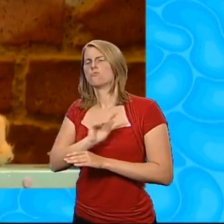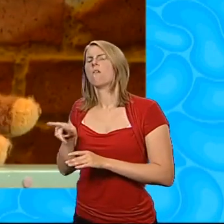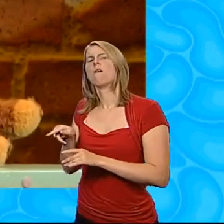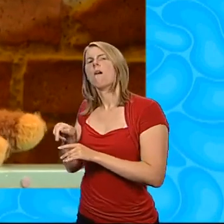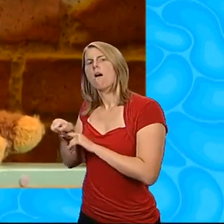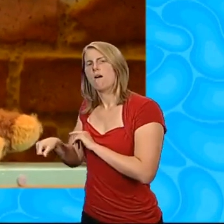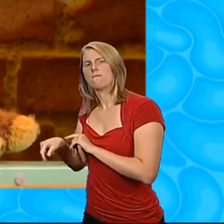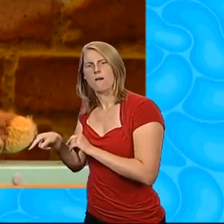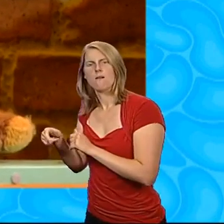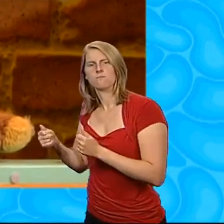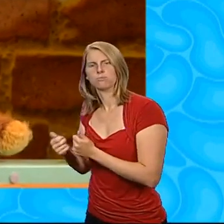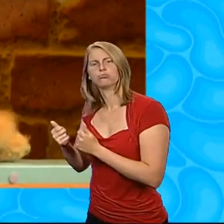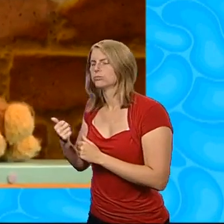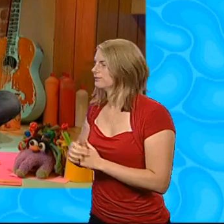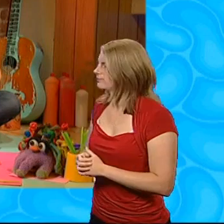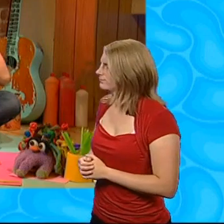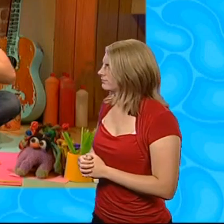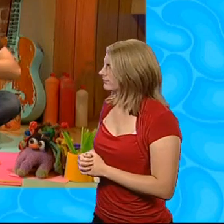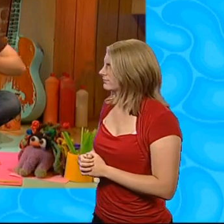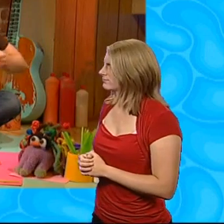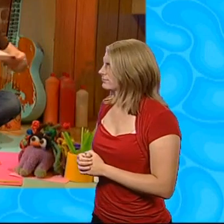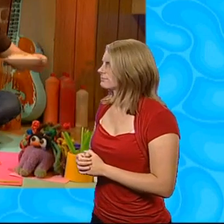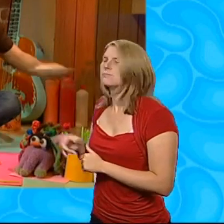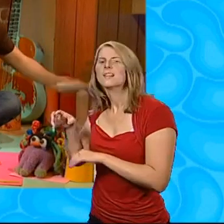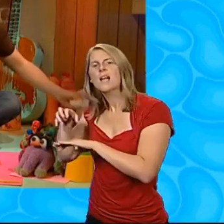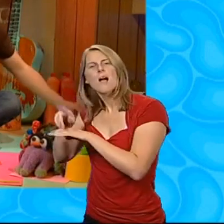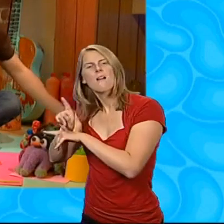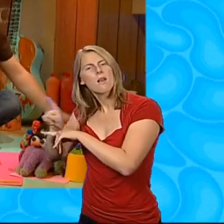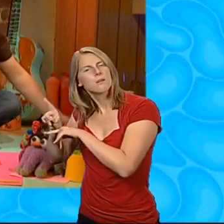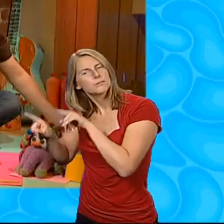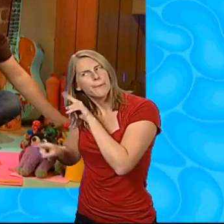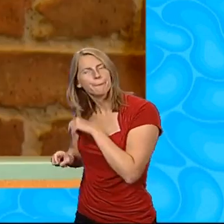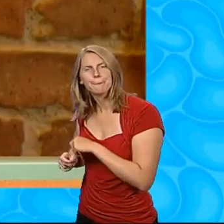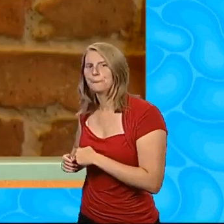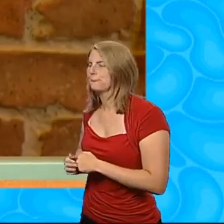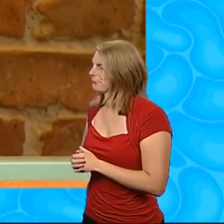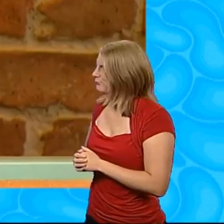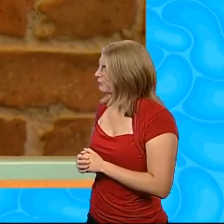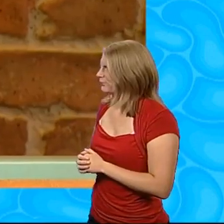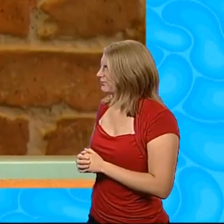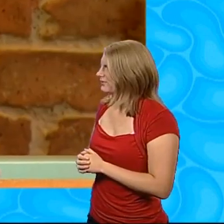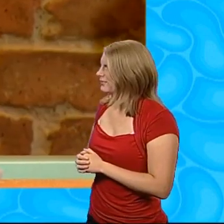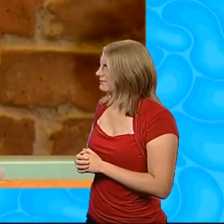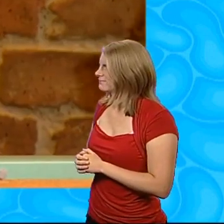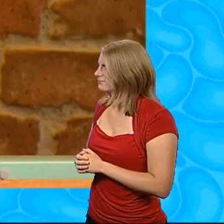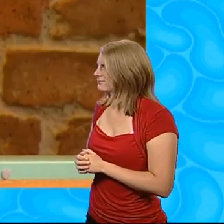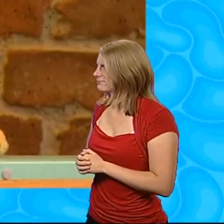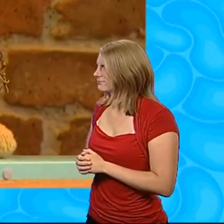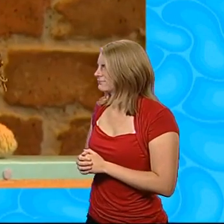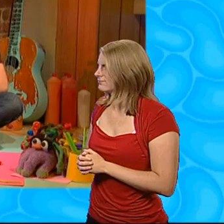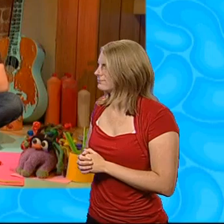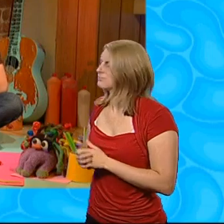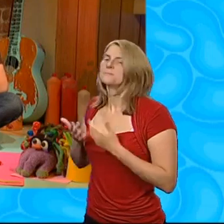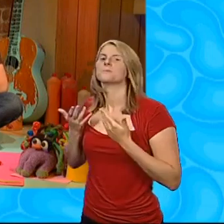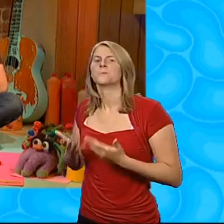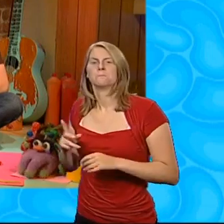but, going to do that after. Is that okay? Okay. We're going to do it afterwards. You can have a cake, but a bit later on. That's for the story. Okay. We're going to do a